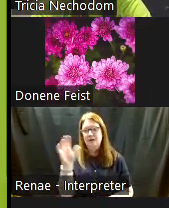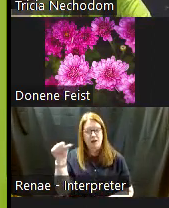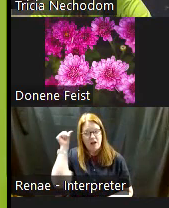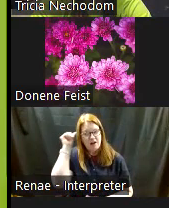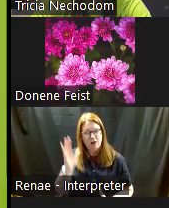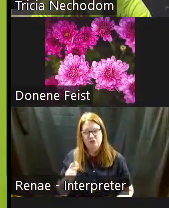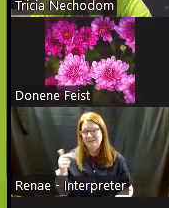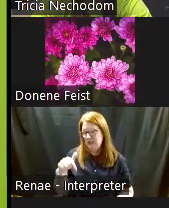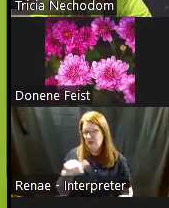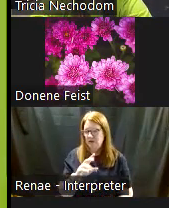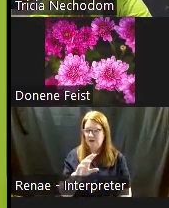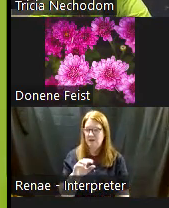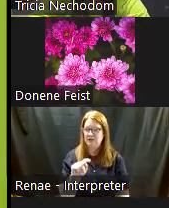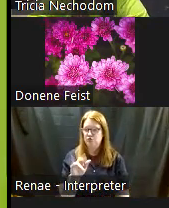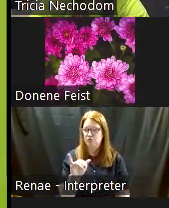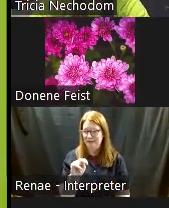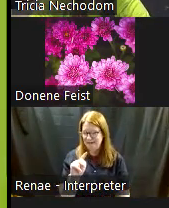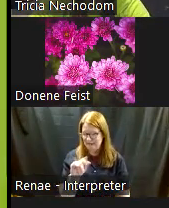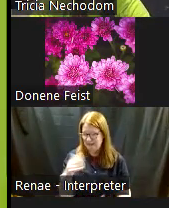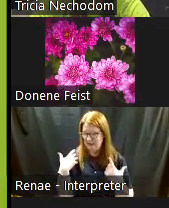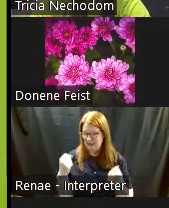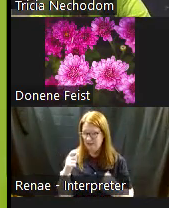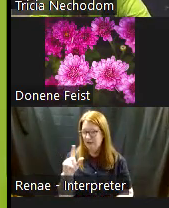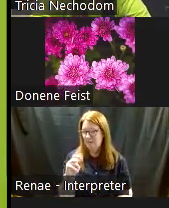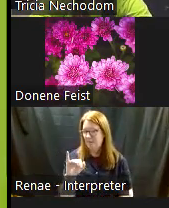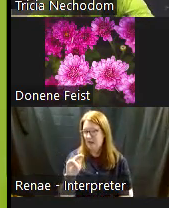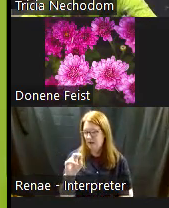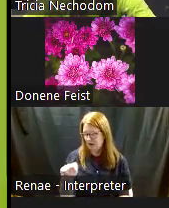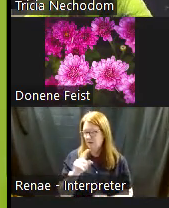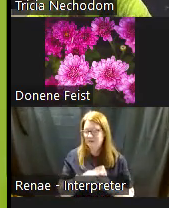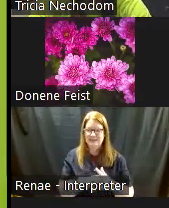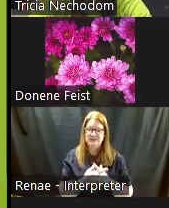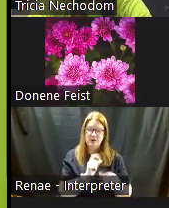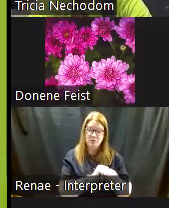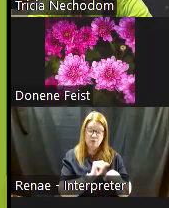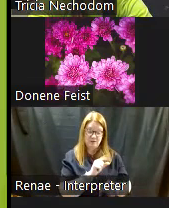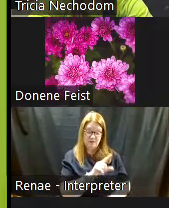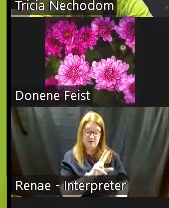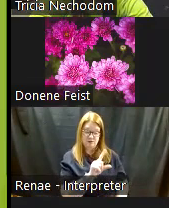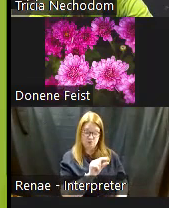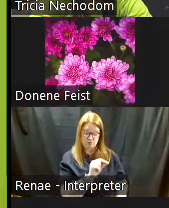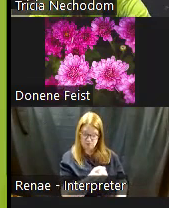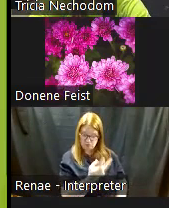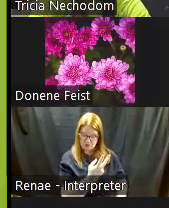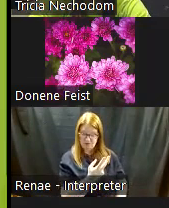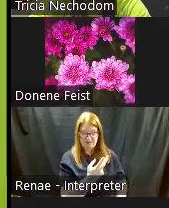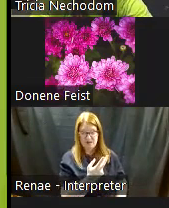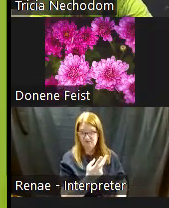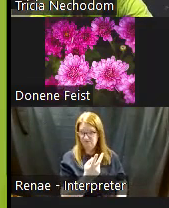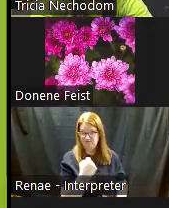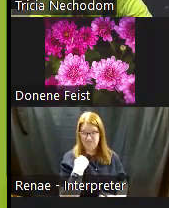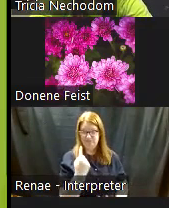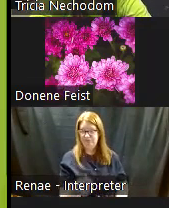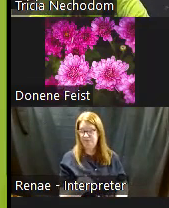Minot. I've been there since 2012 and have loved my time and my experiences. I